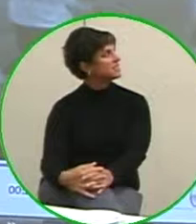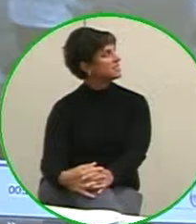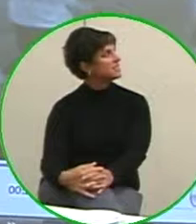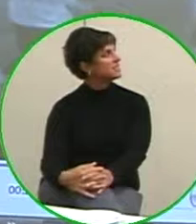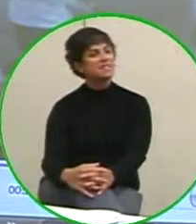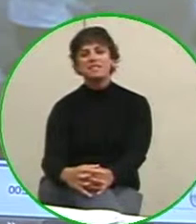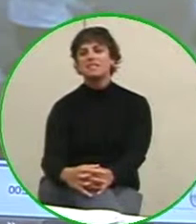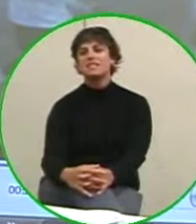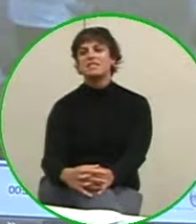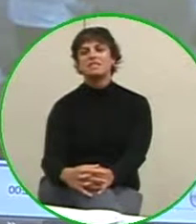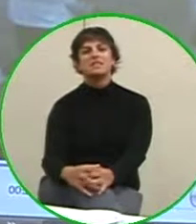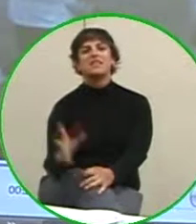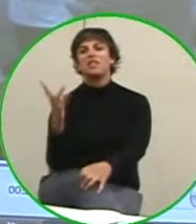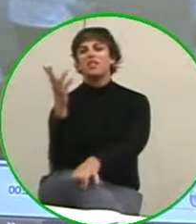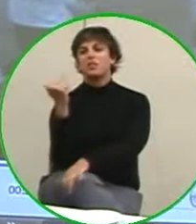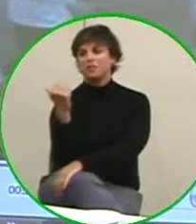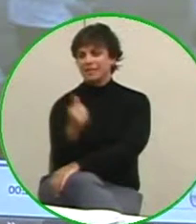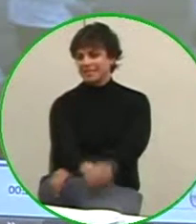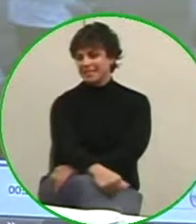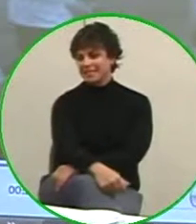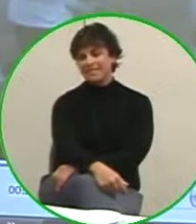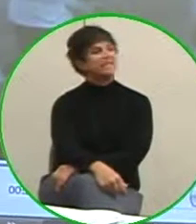The answer is 13.